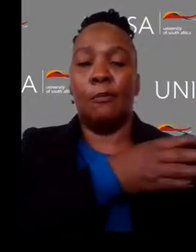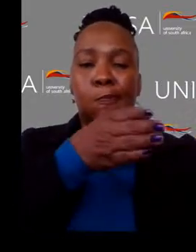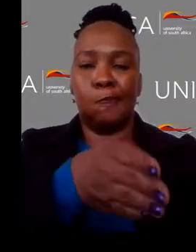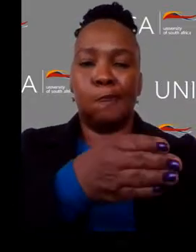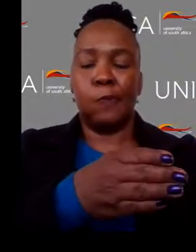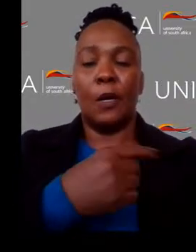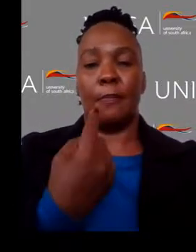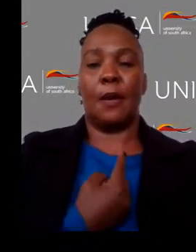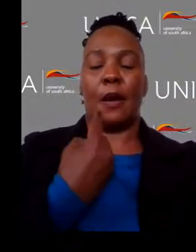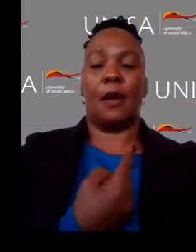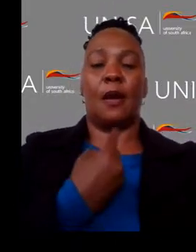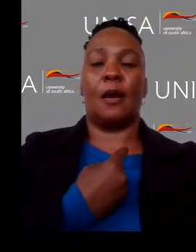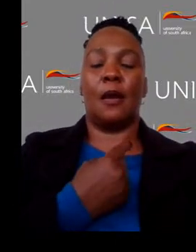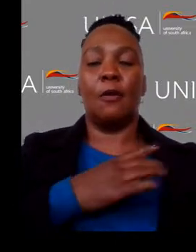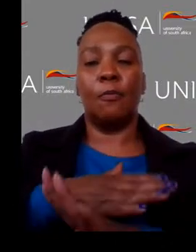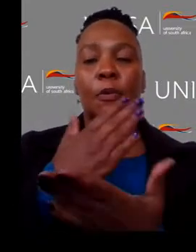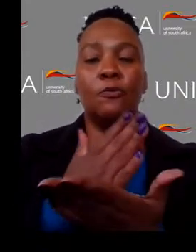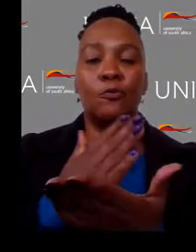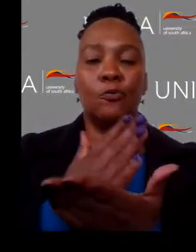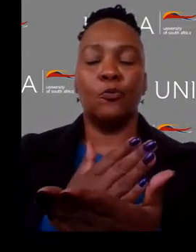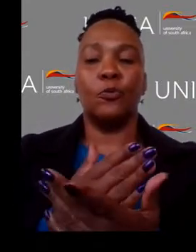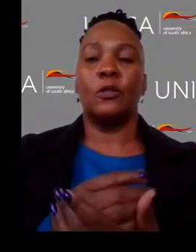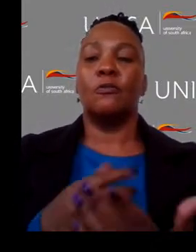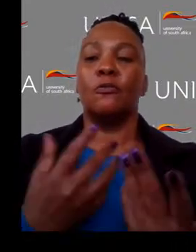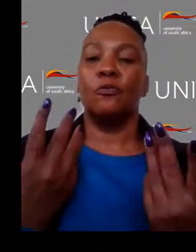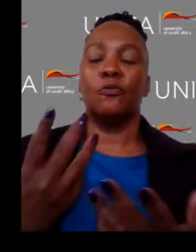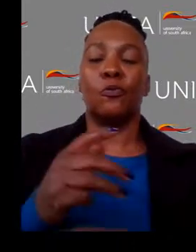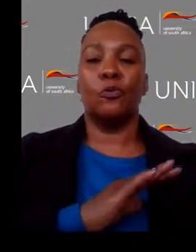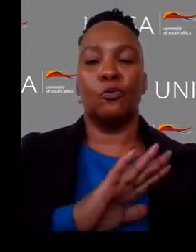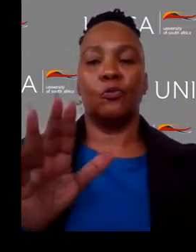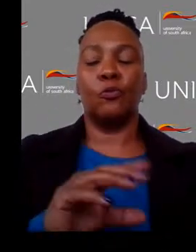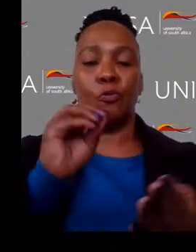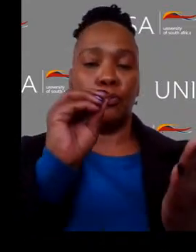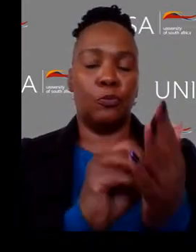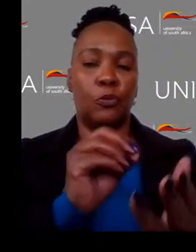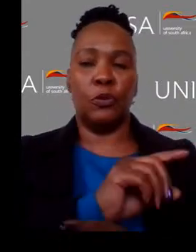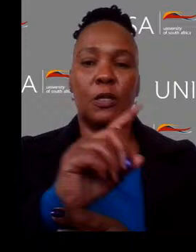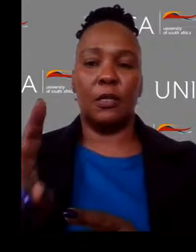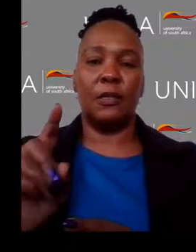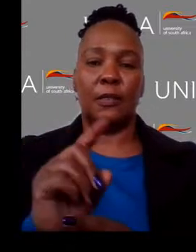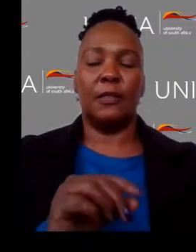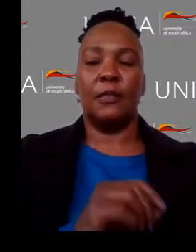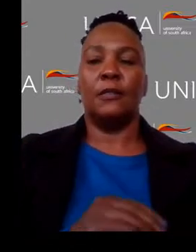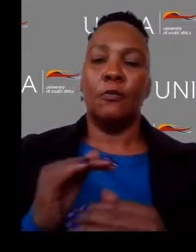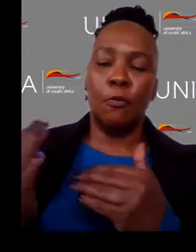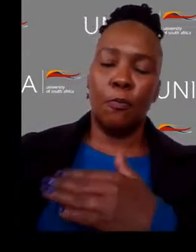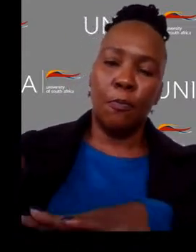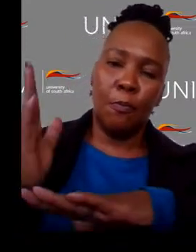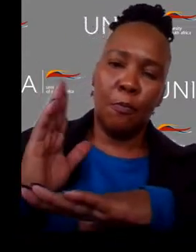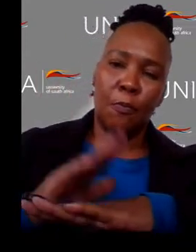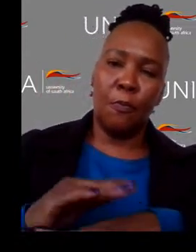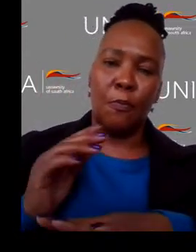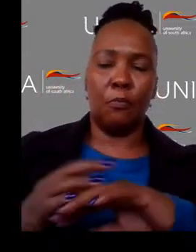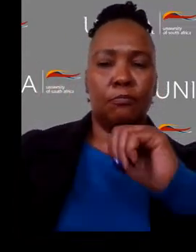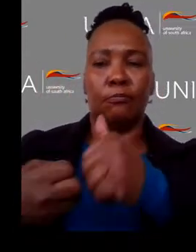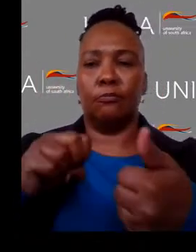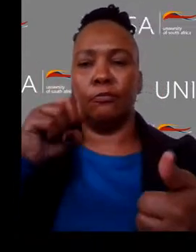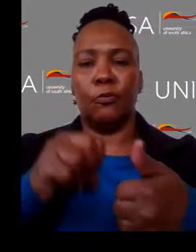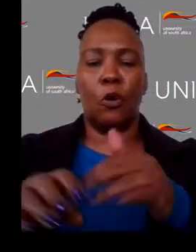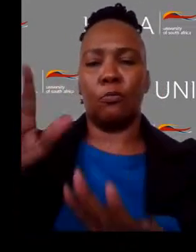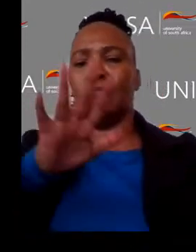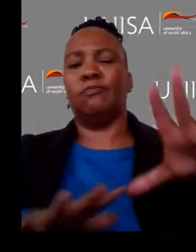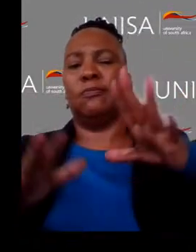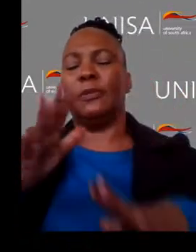myself. This is to make sure that we do not put you into a further crisis or panic mode as you are writing